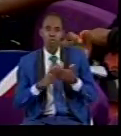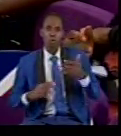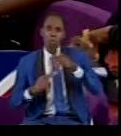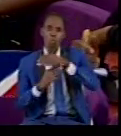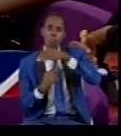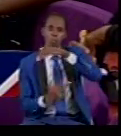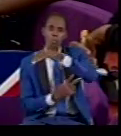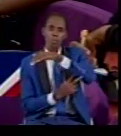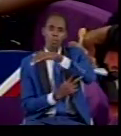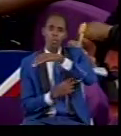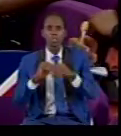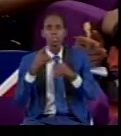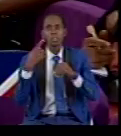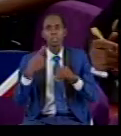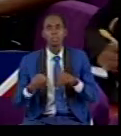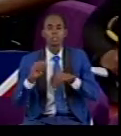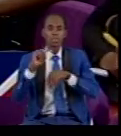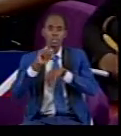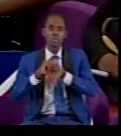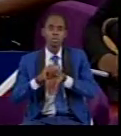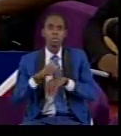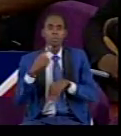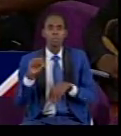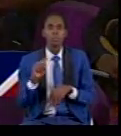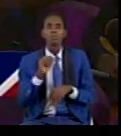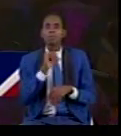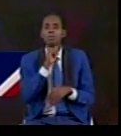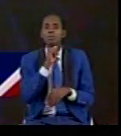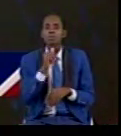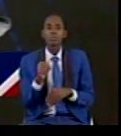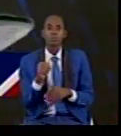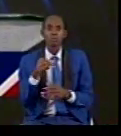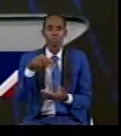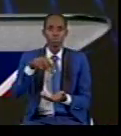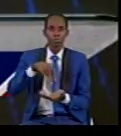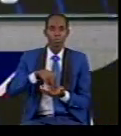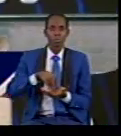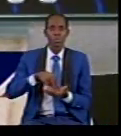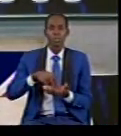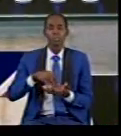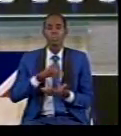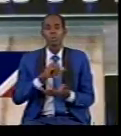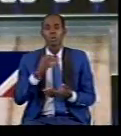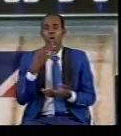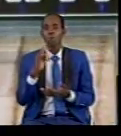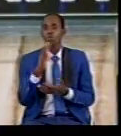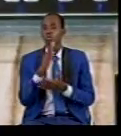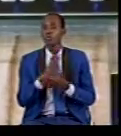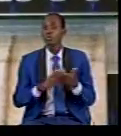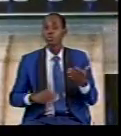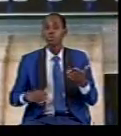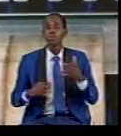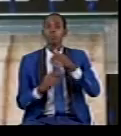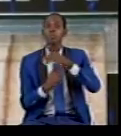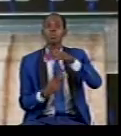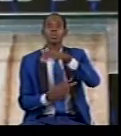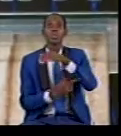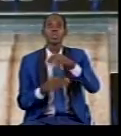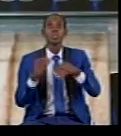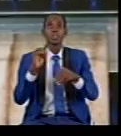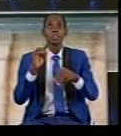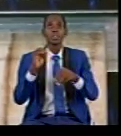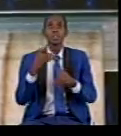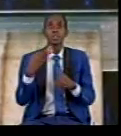temple. The instability of some pillars in the temple. We're coming to Galatians